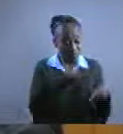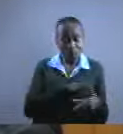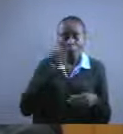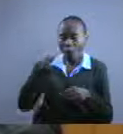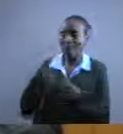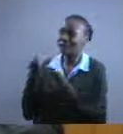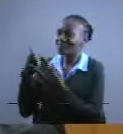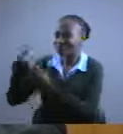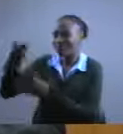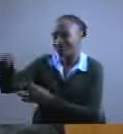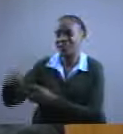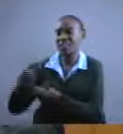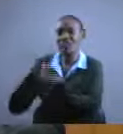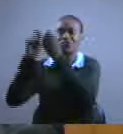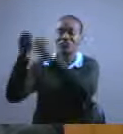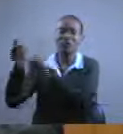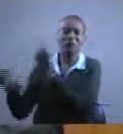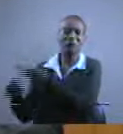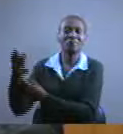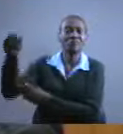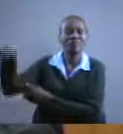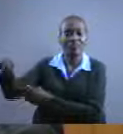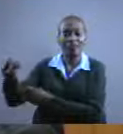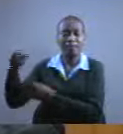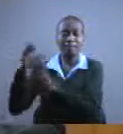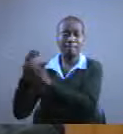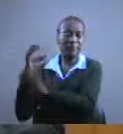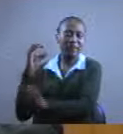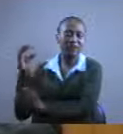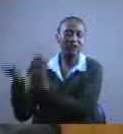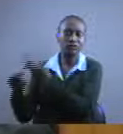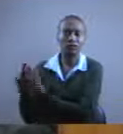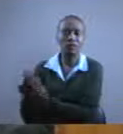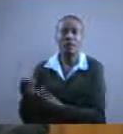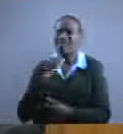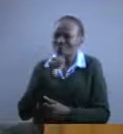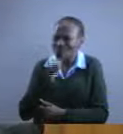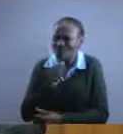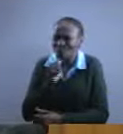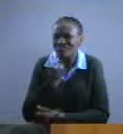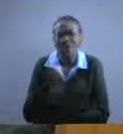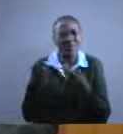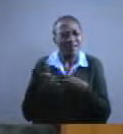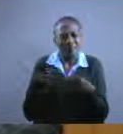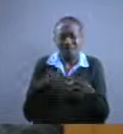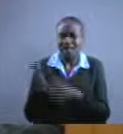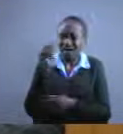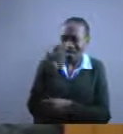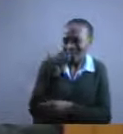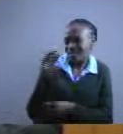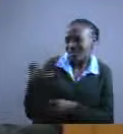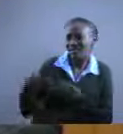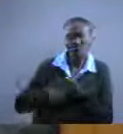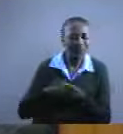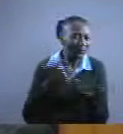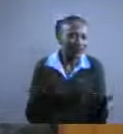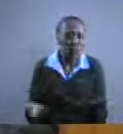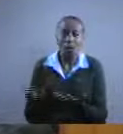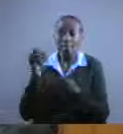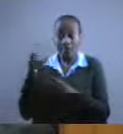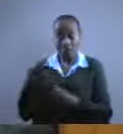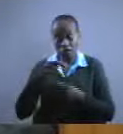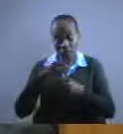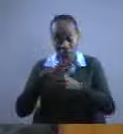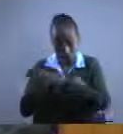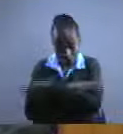bus tour. It does not matter whether these people are ANC members or not. With their attire,